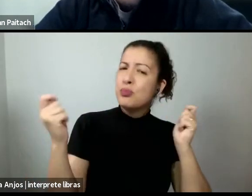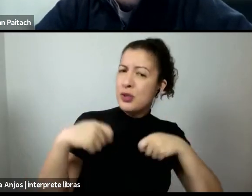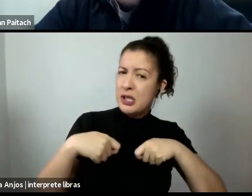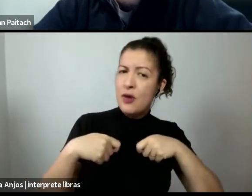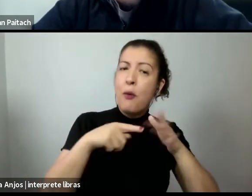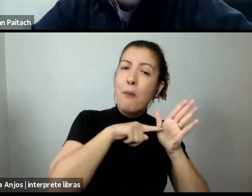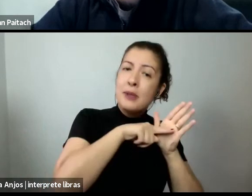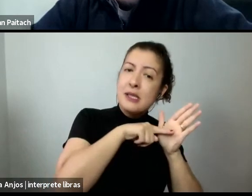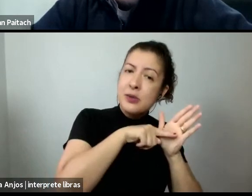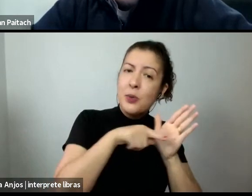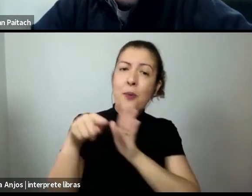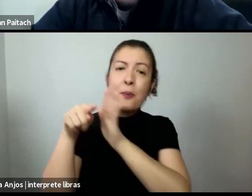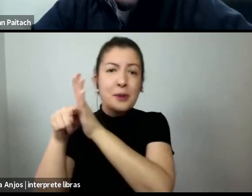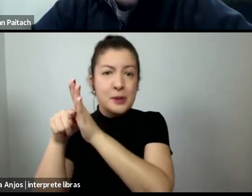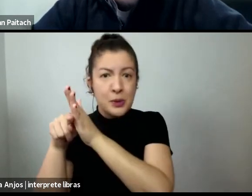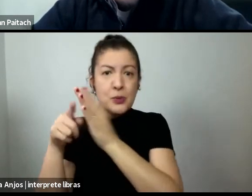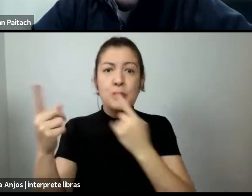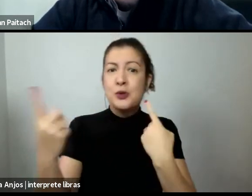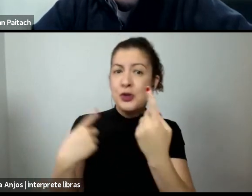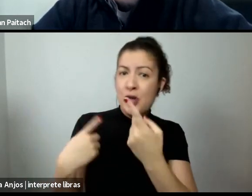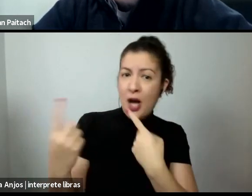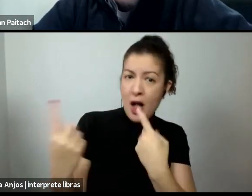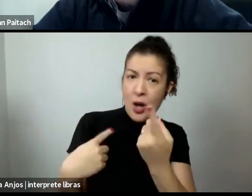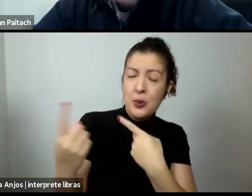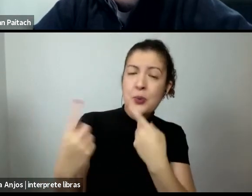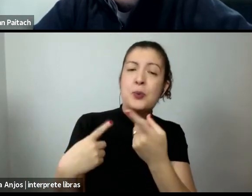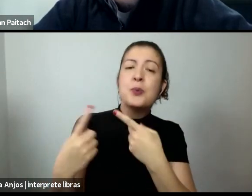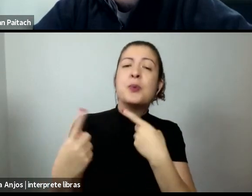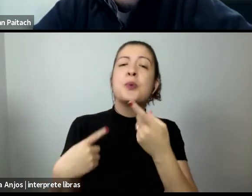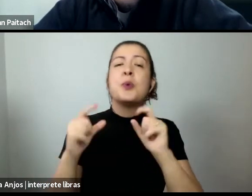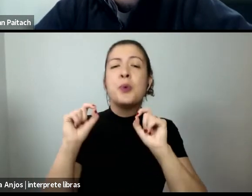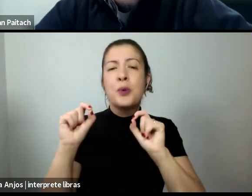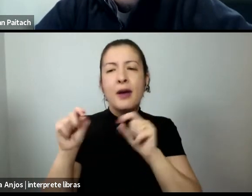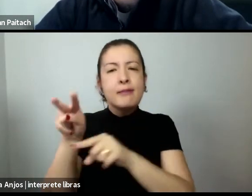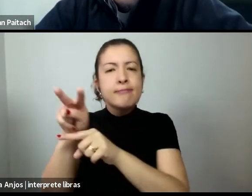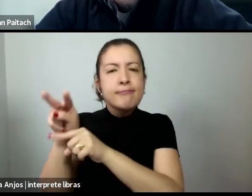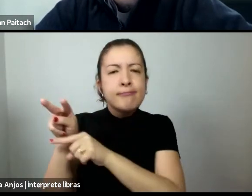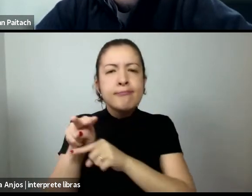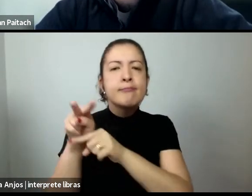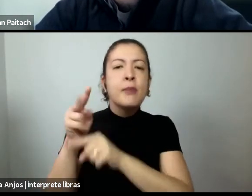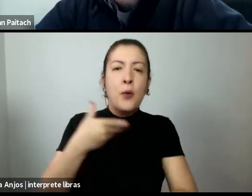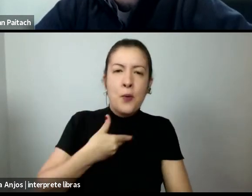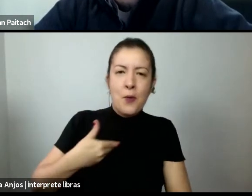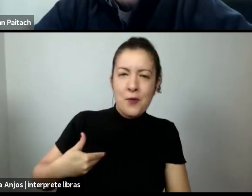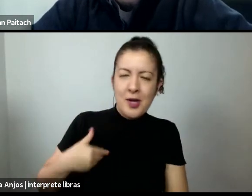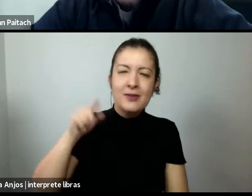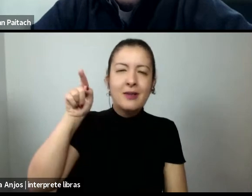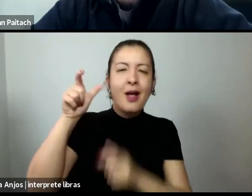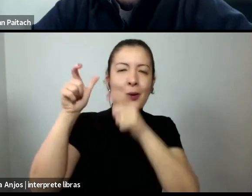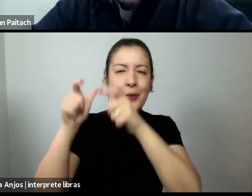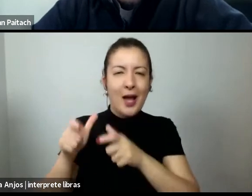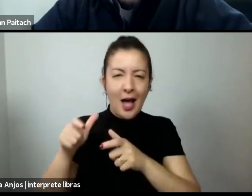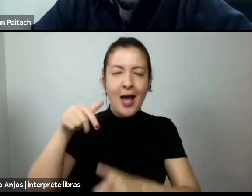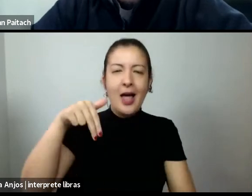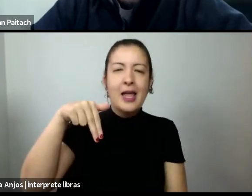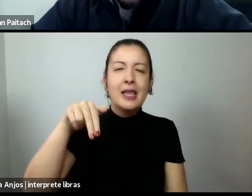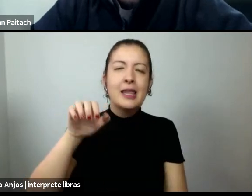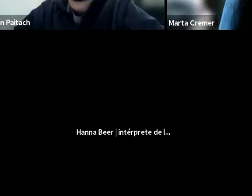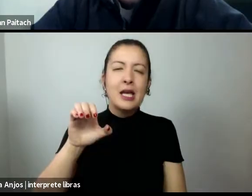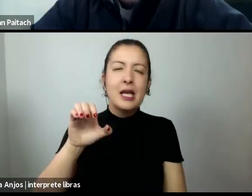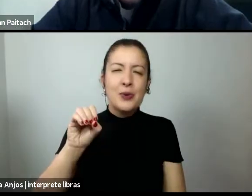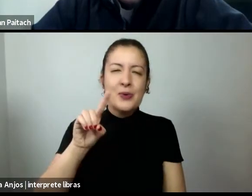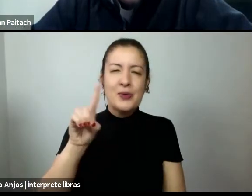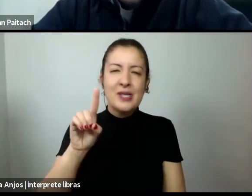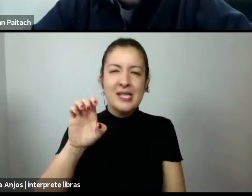Department of Conservation working in New Zealand, because it's a gill net, it's a set net, they call them set nets